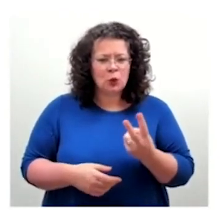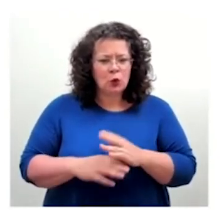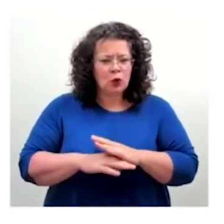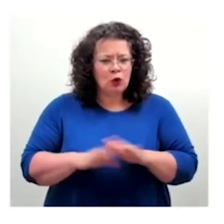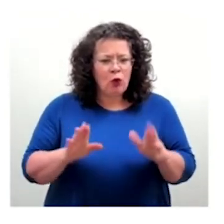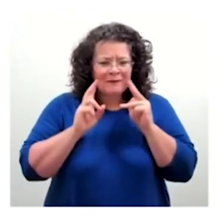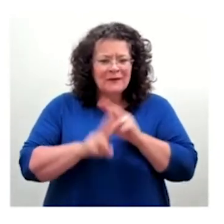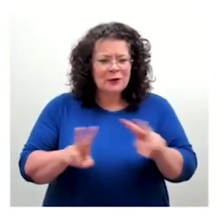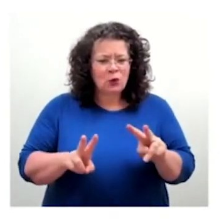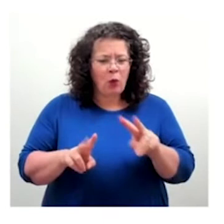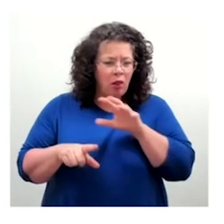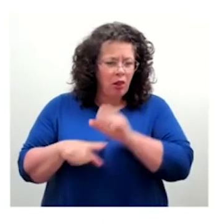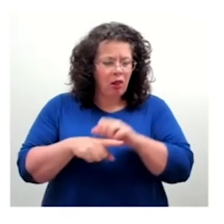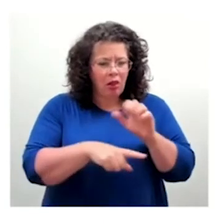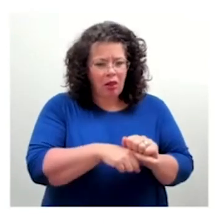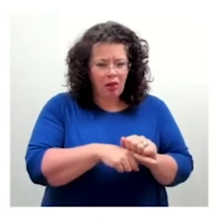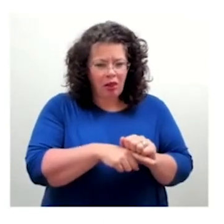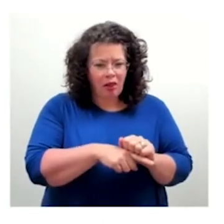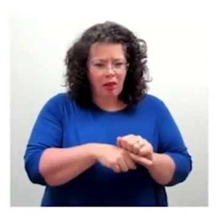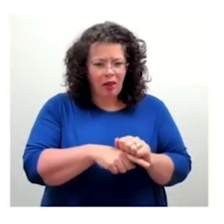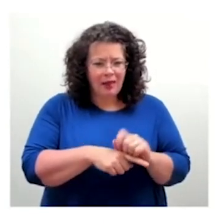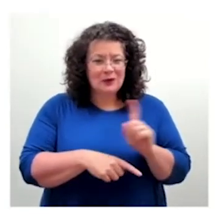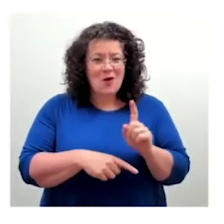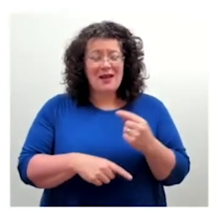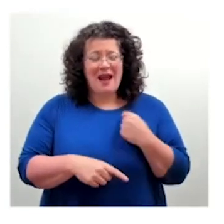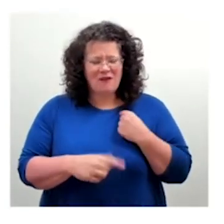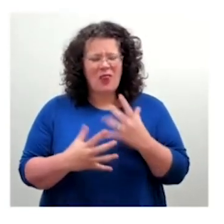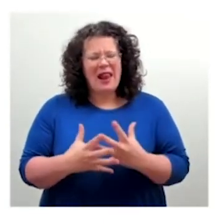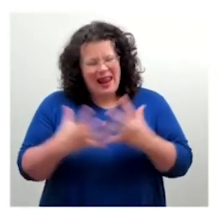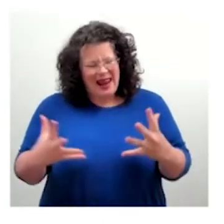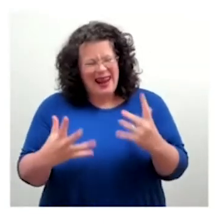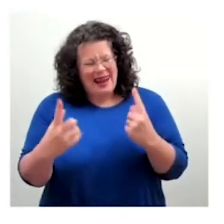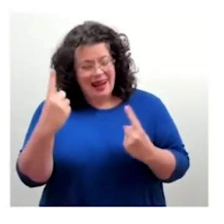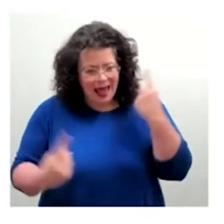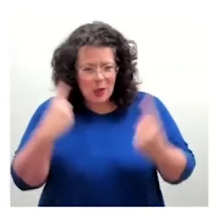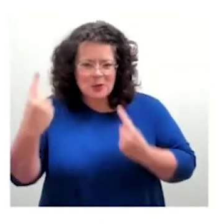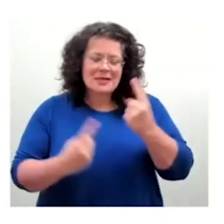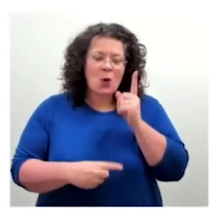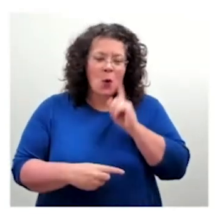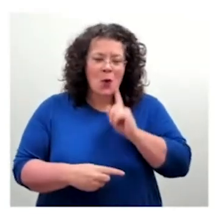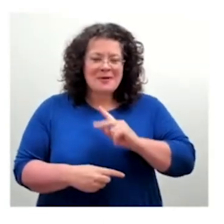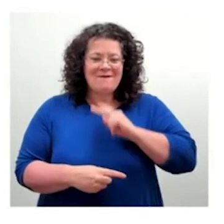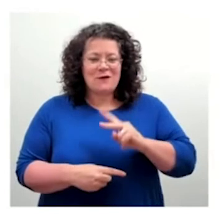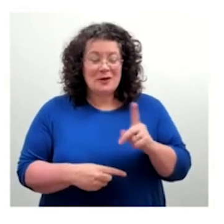loudest woman's voice he's ever heard. So I'll take that as a compliment. Charming.